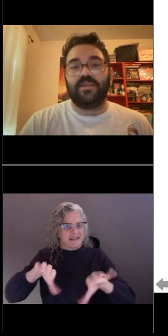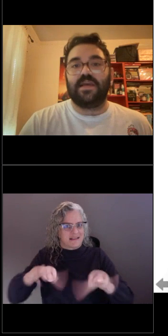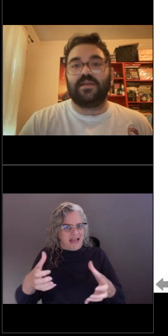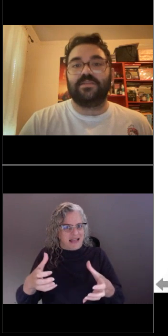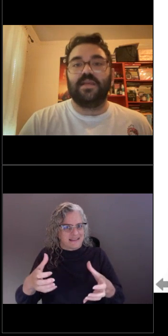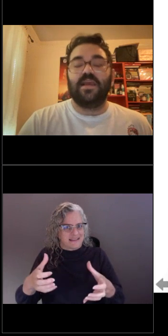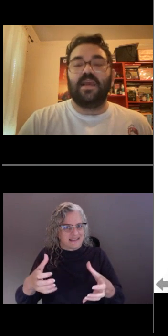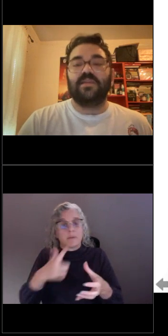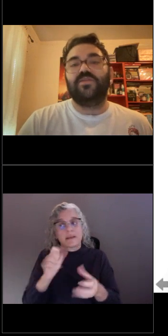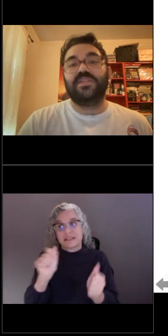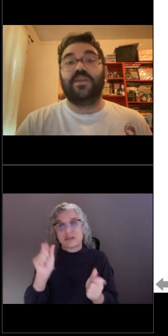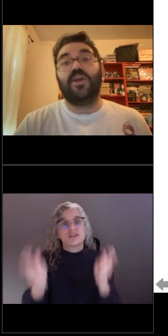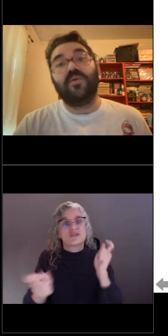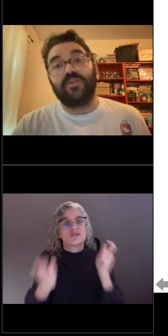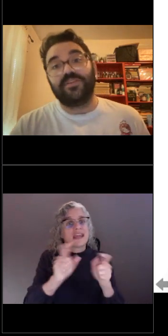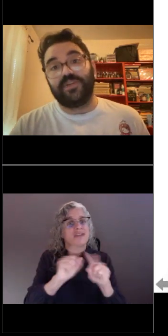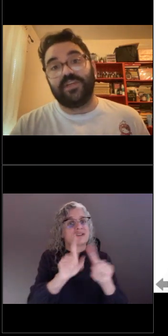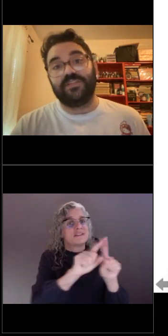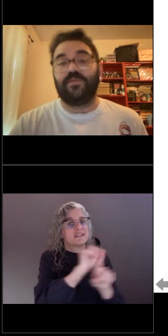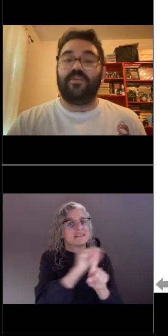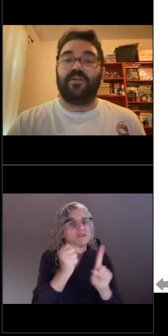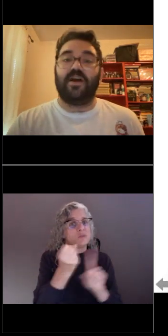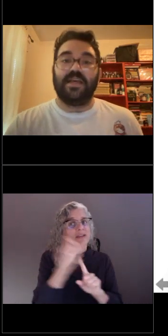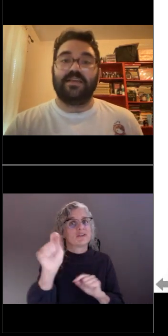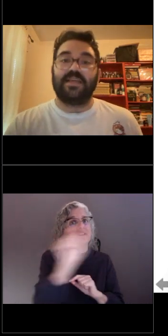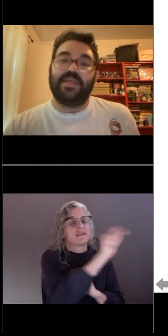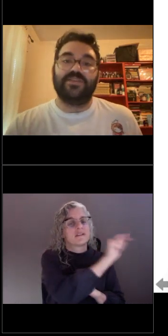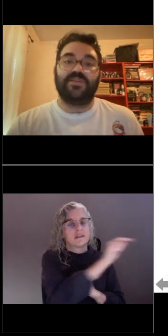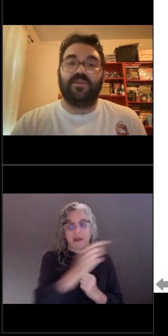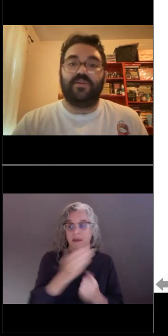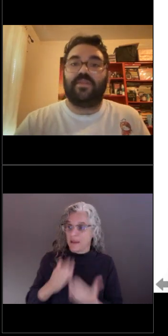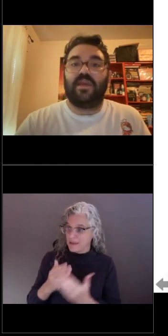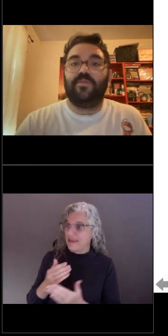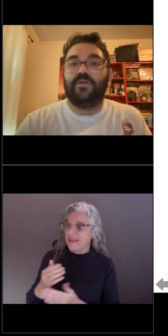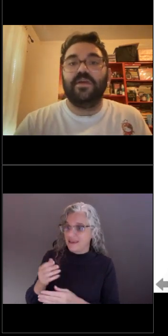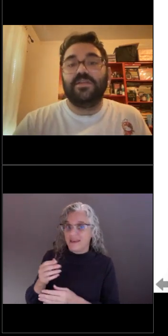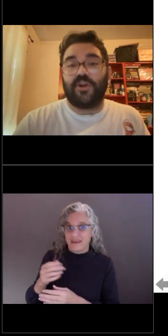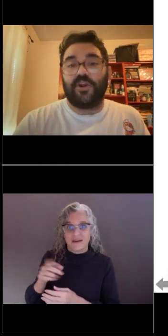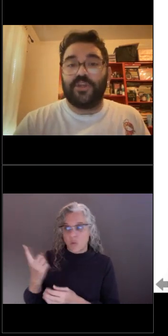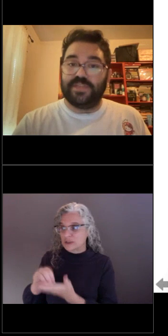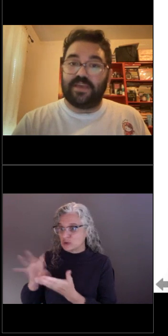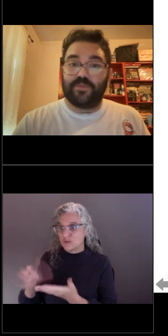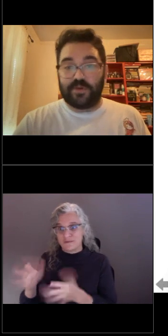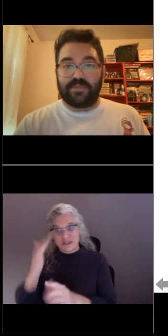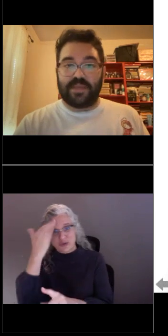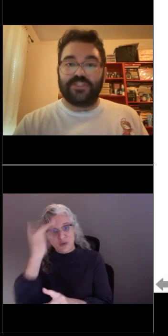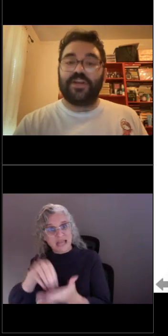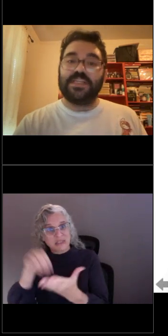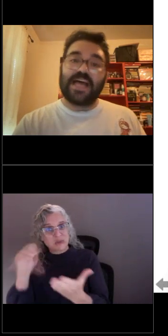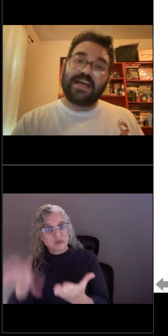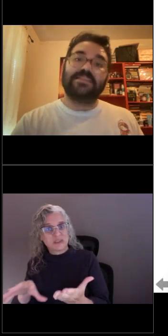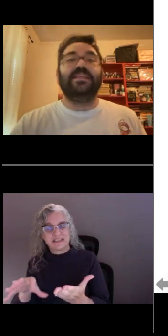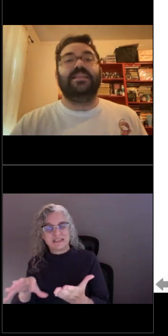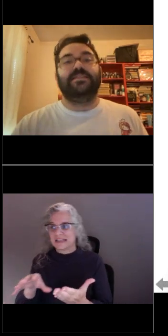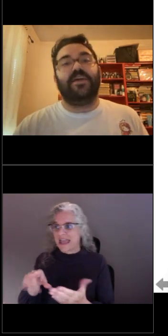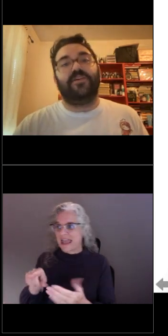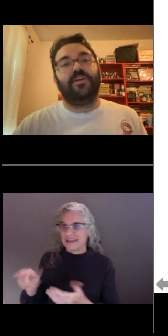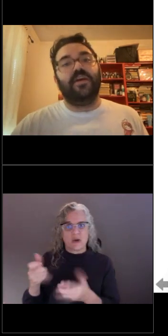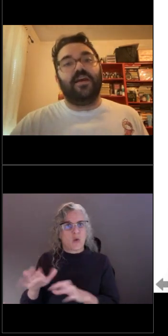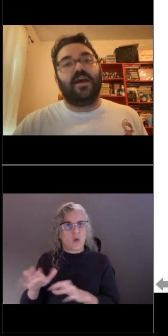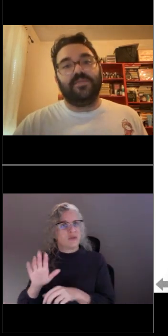every context, and students may know other students from other contexts and be concerned that they will start using the pronoun they share in class in